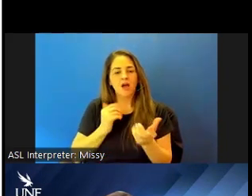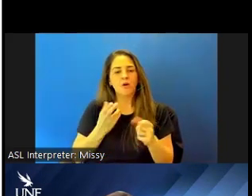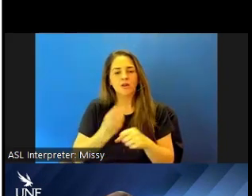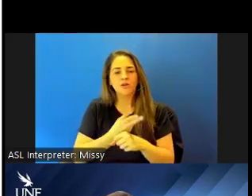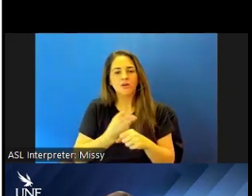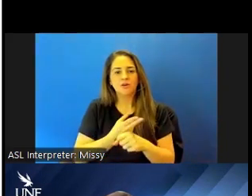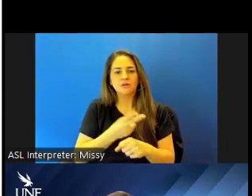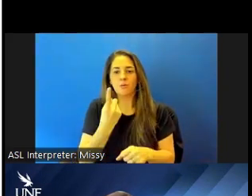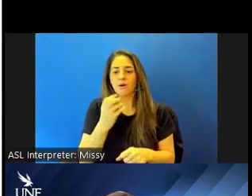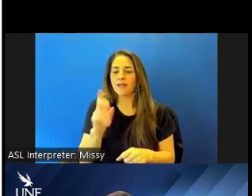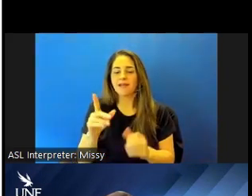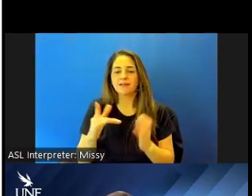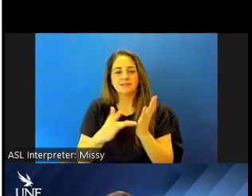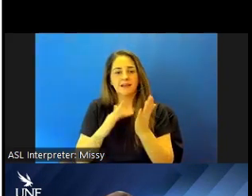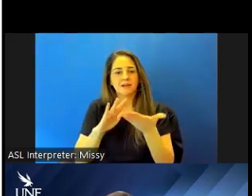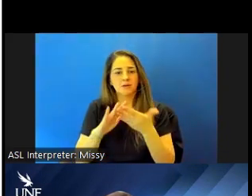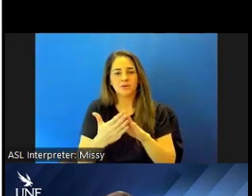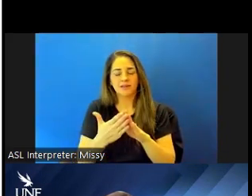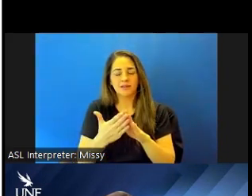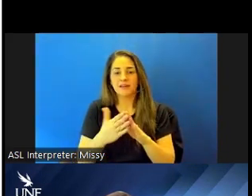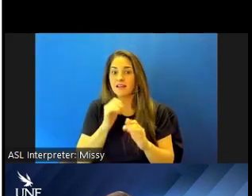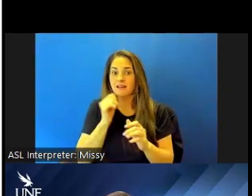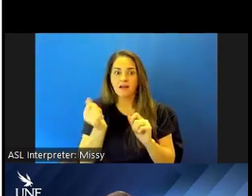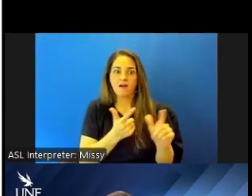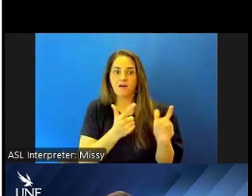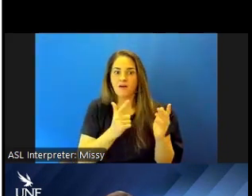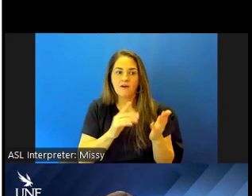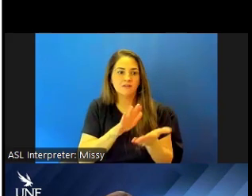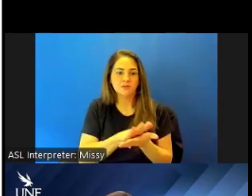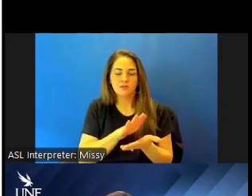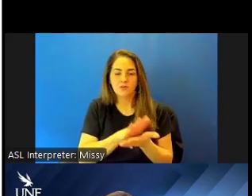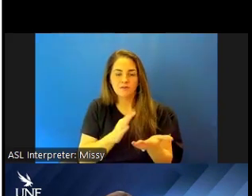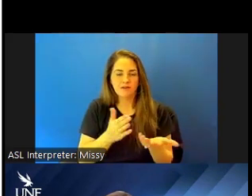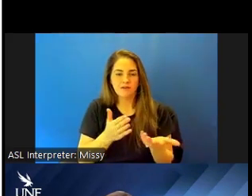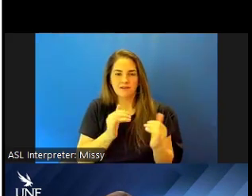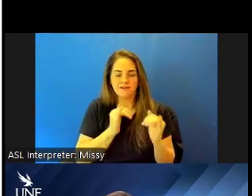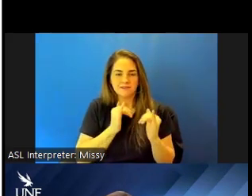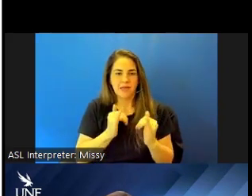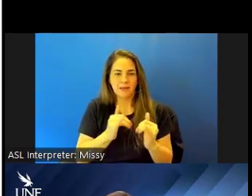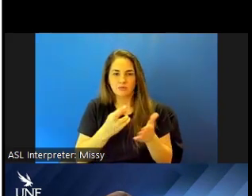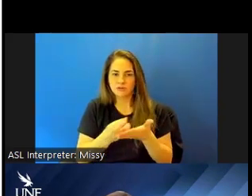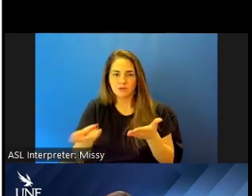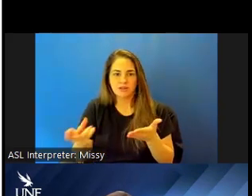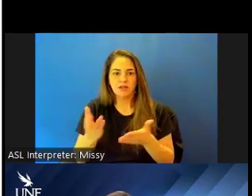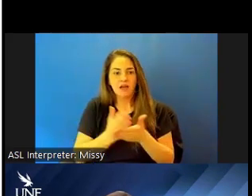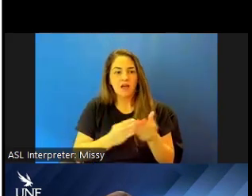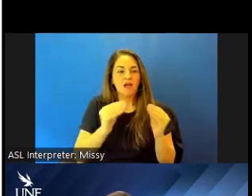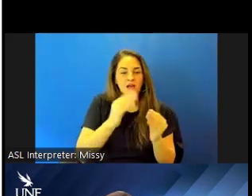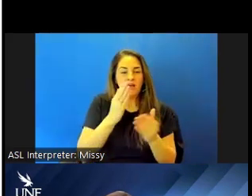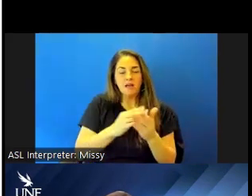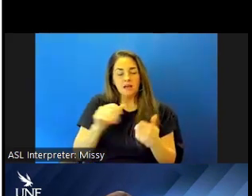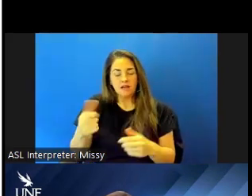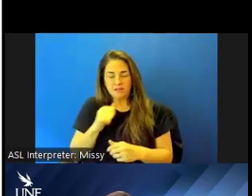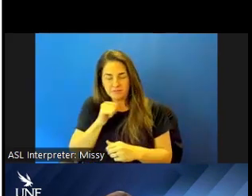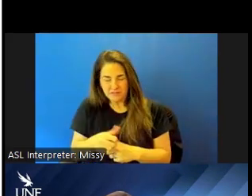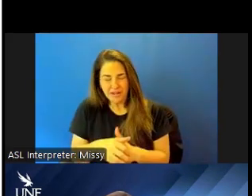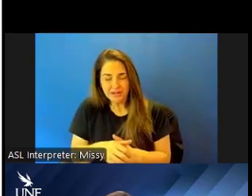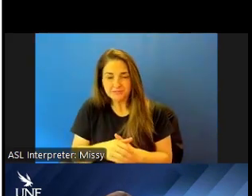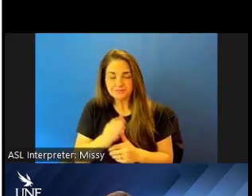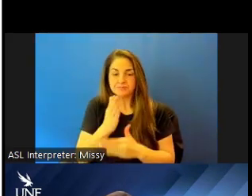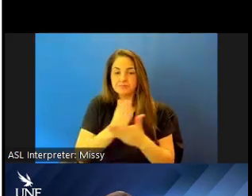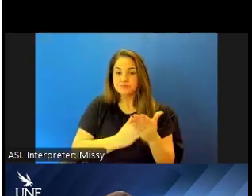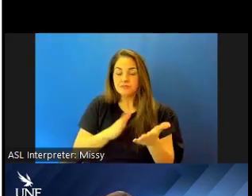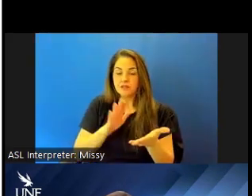member community because, as Monica mentioned, not every campus is resourced in the same way in this space. Some of the campuses